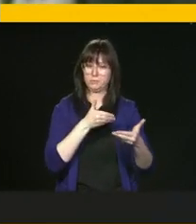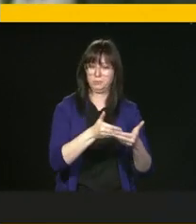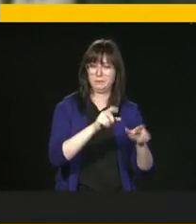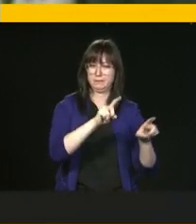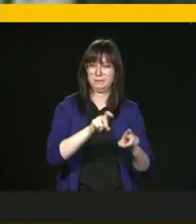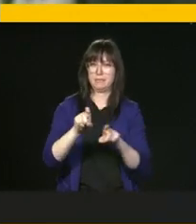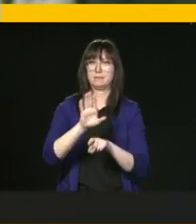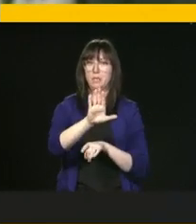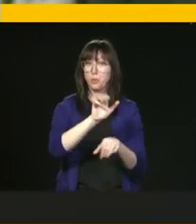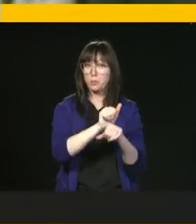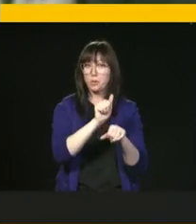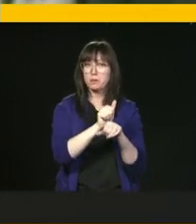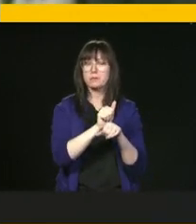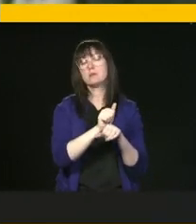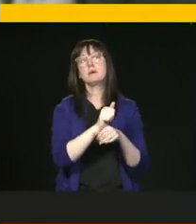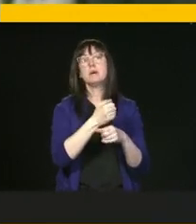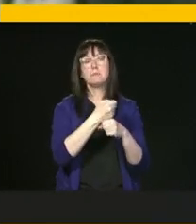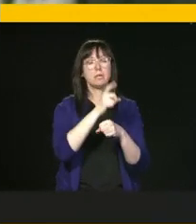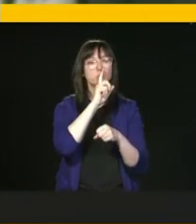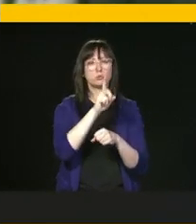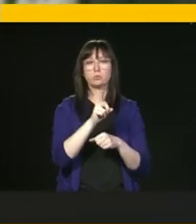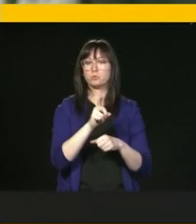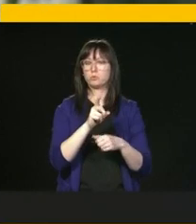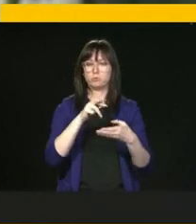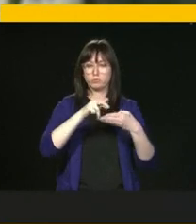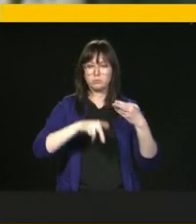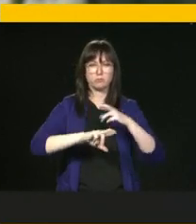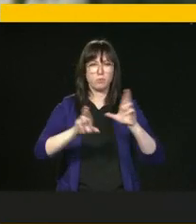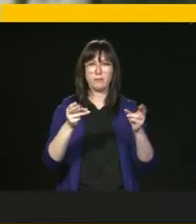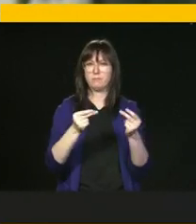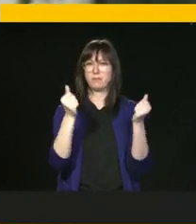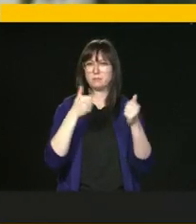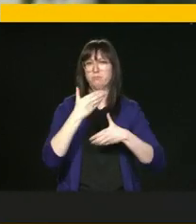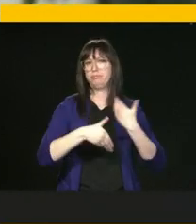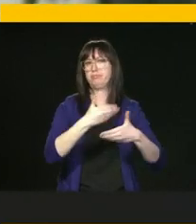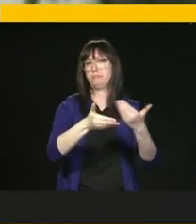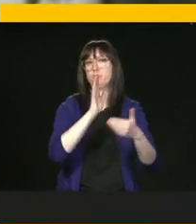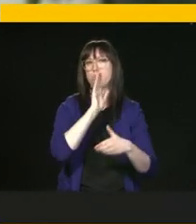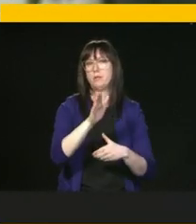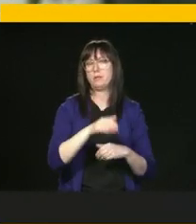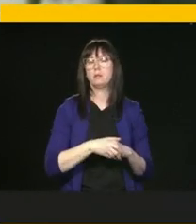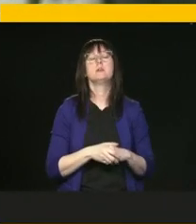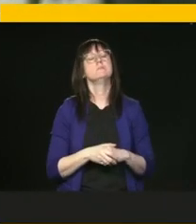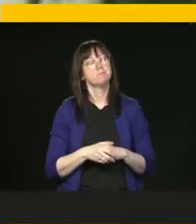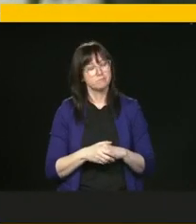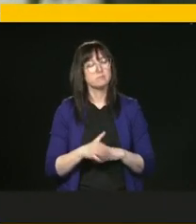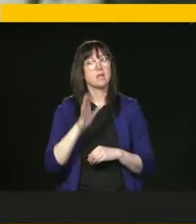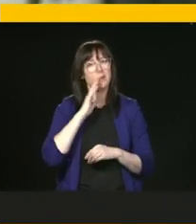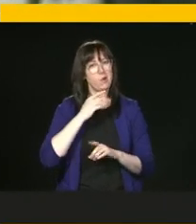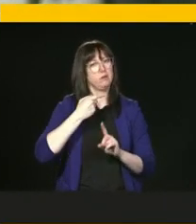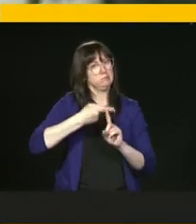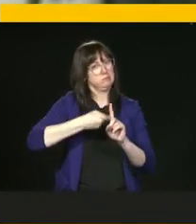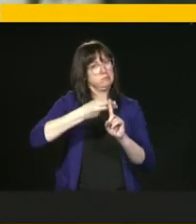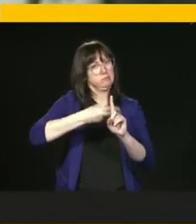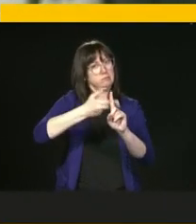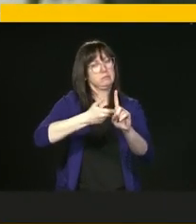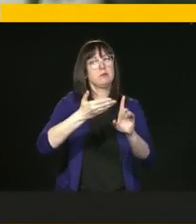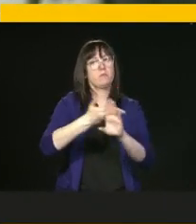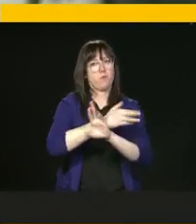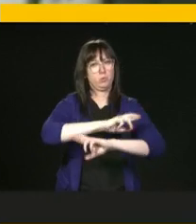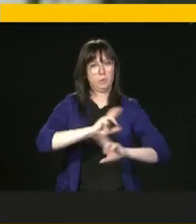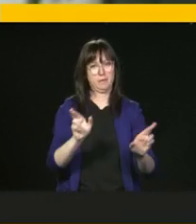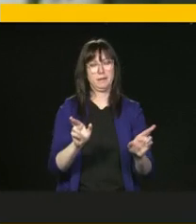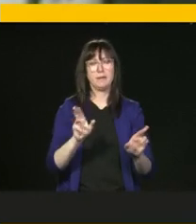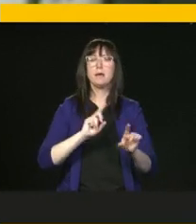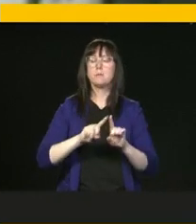to the clinical trial process. But of course, all of this will take a number of months. For the time being, we know